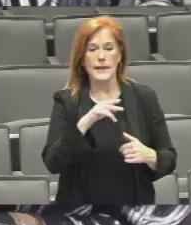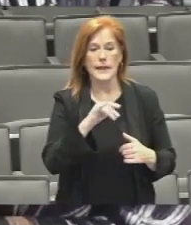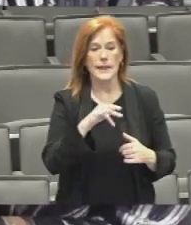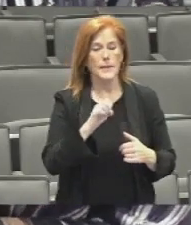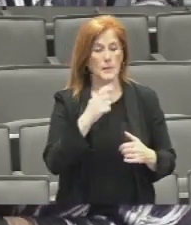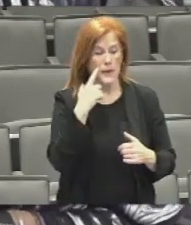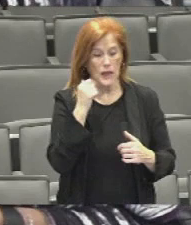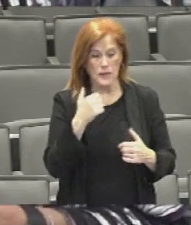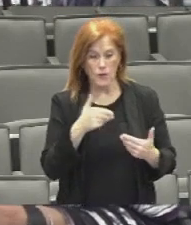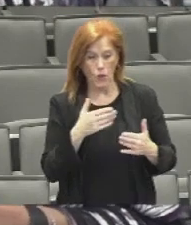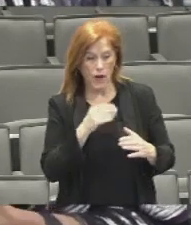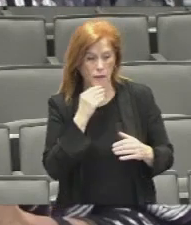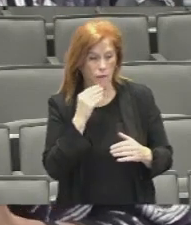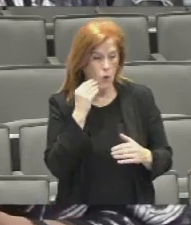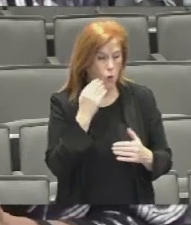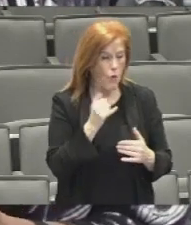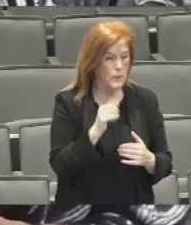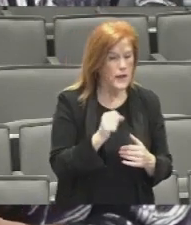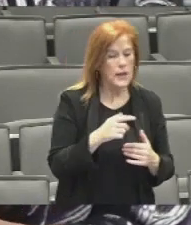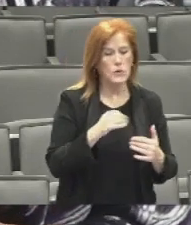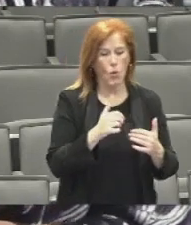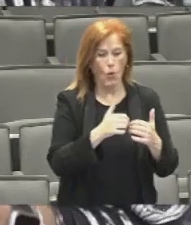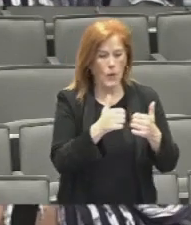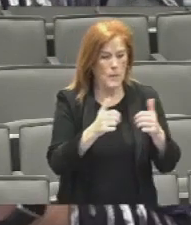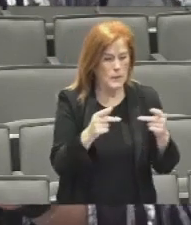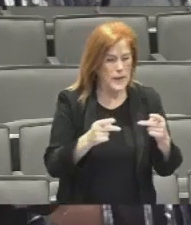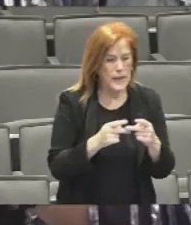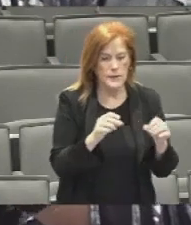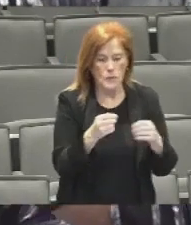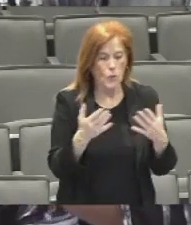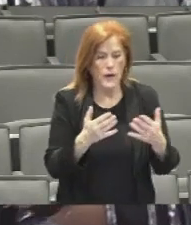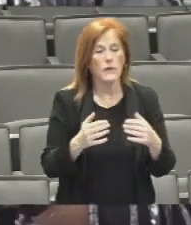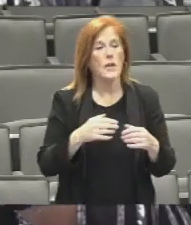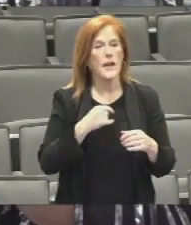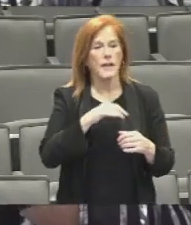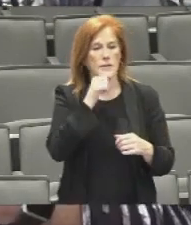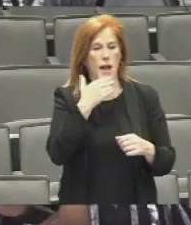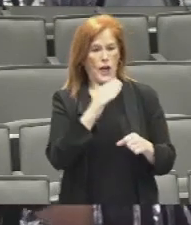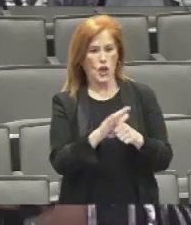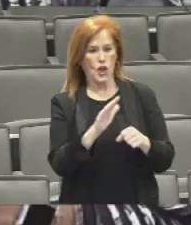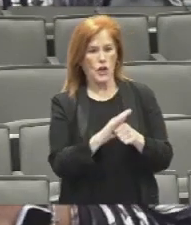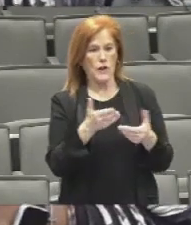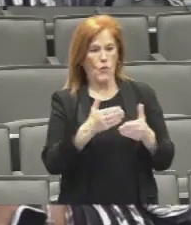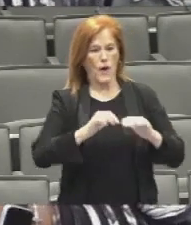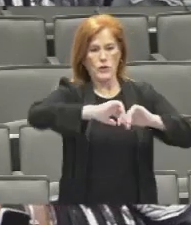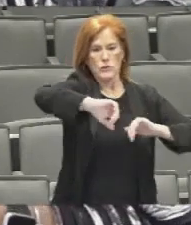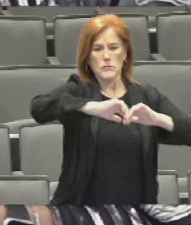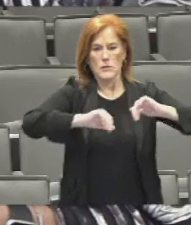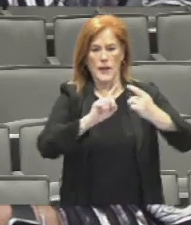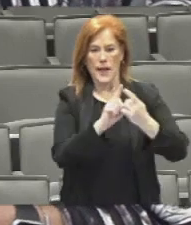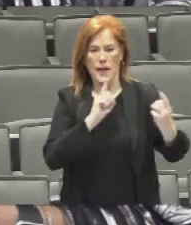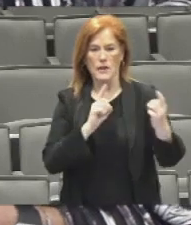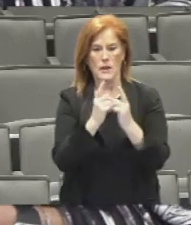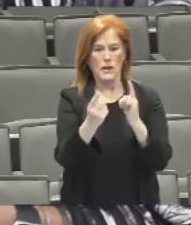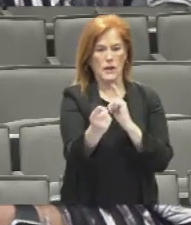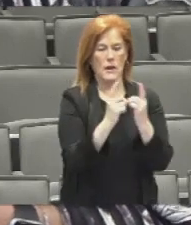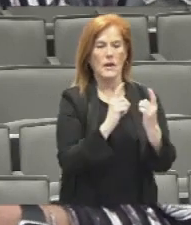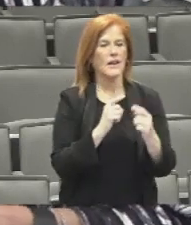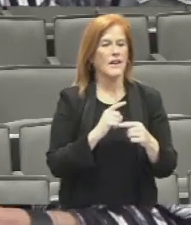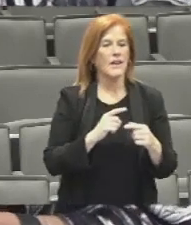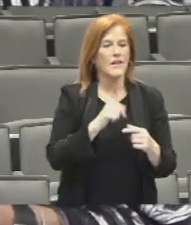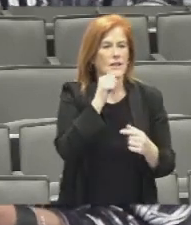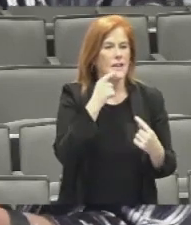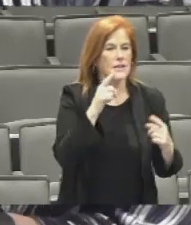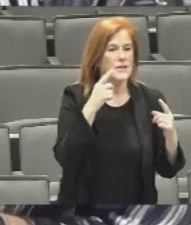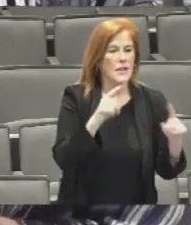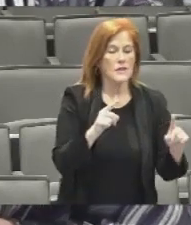household is set up, it isn't going to do us any good. So we really need a multifaceted approach. And what we